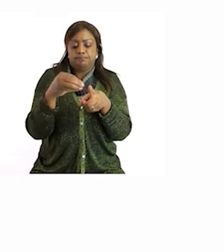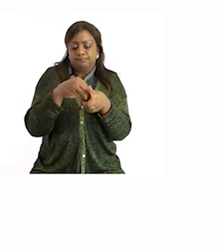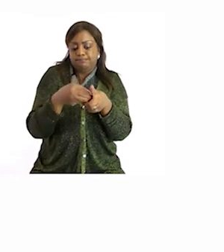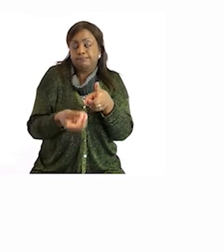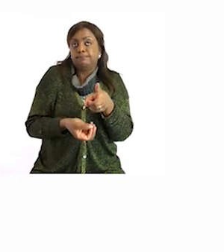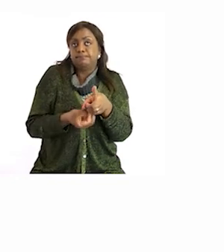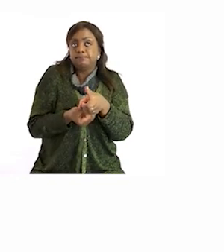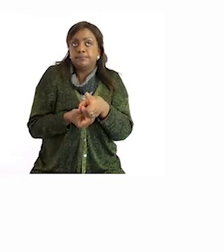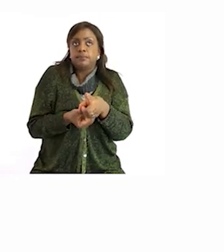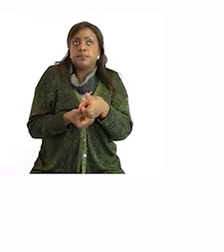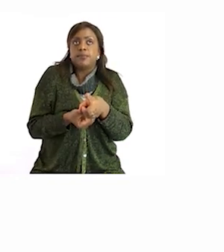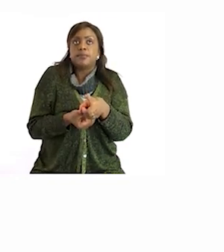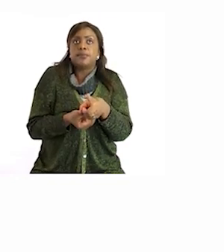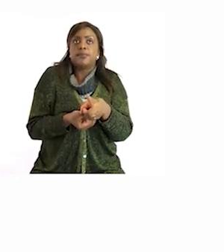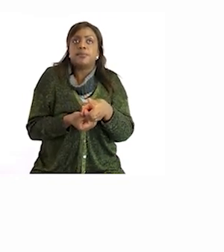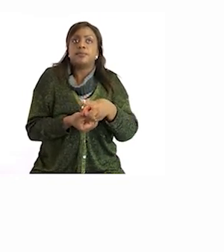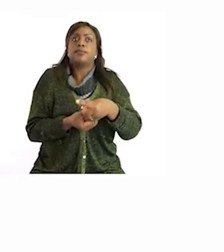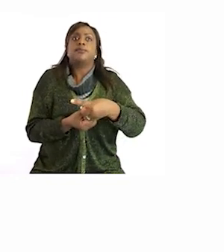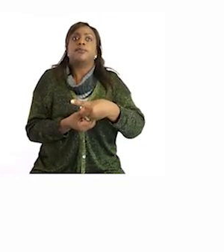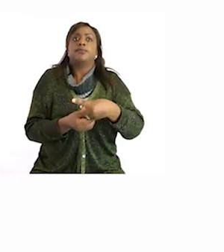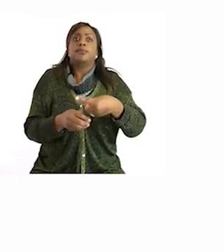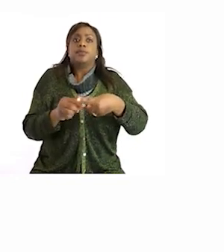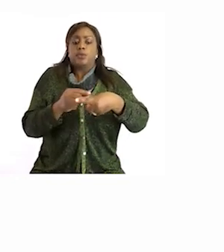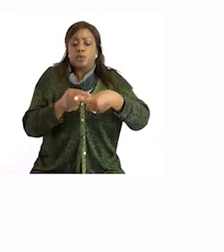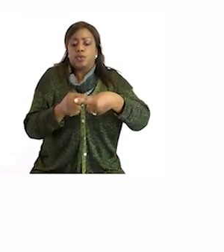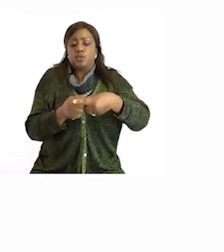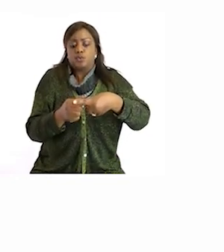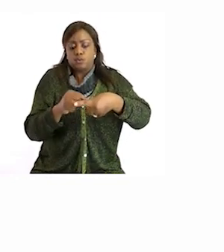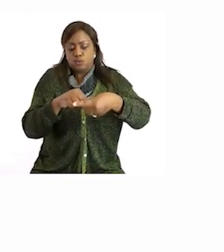the testis, and from the testis there is a tube